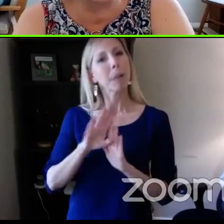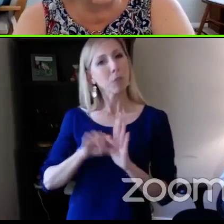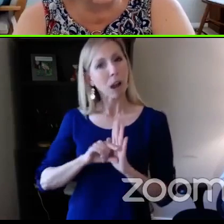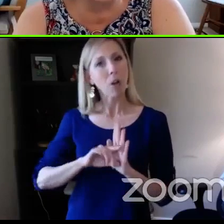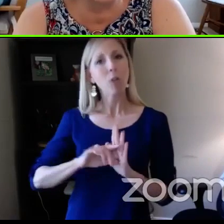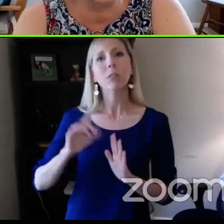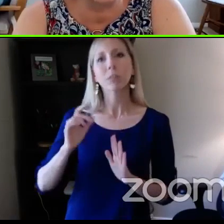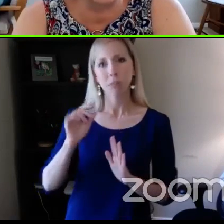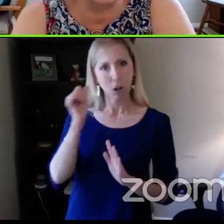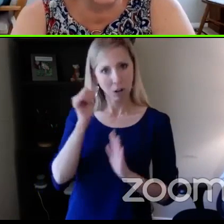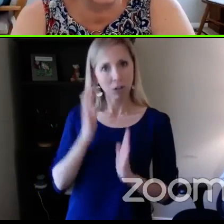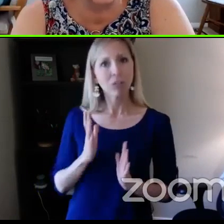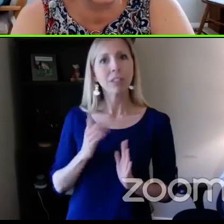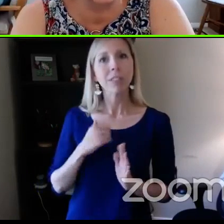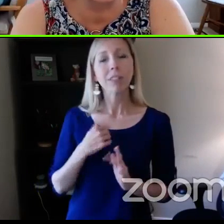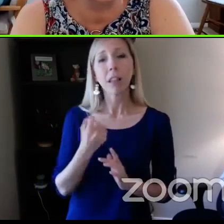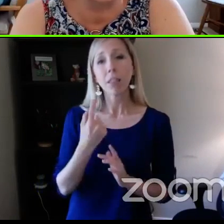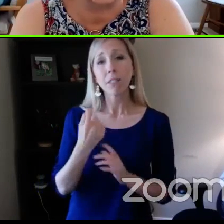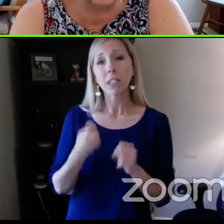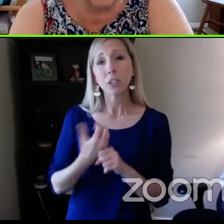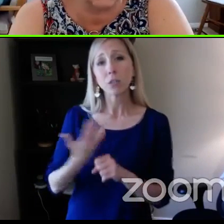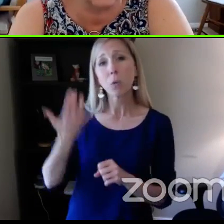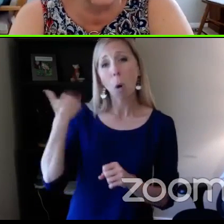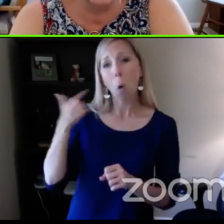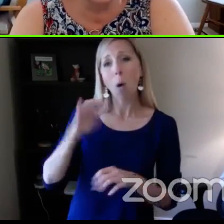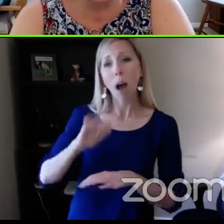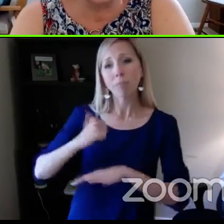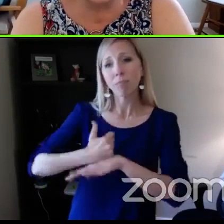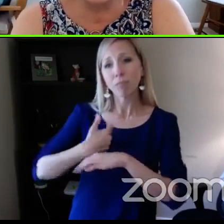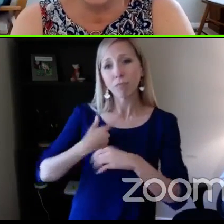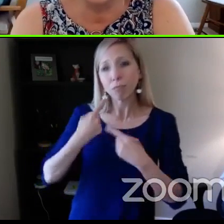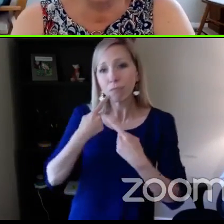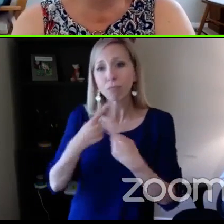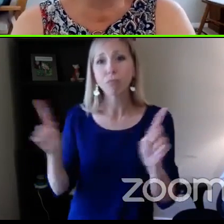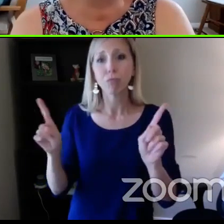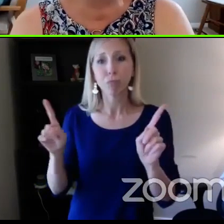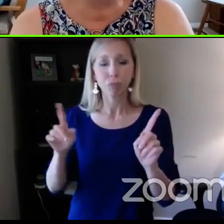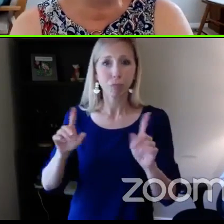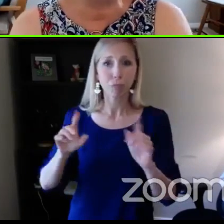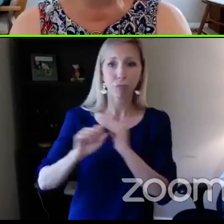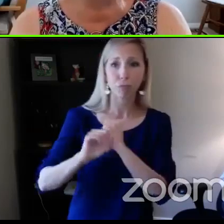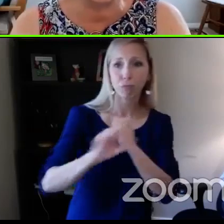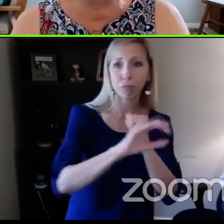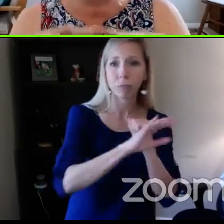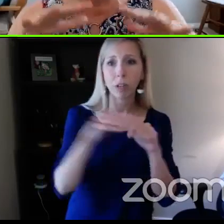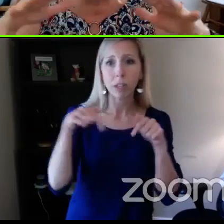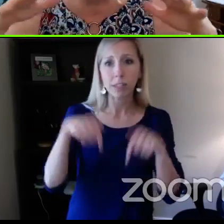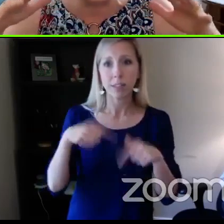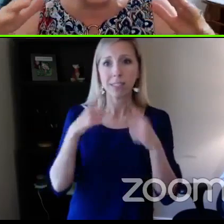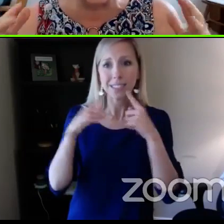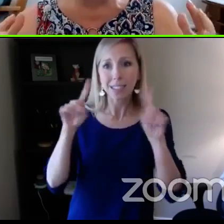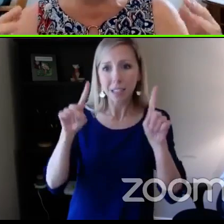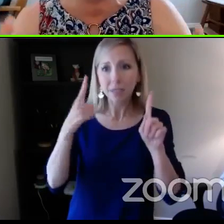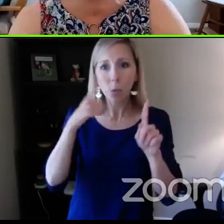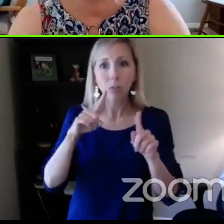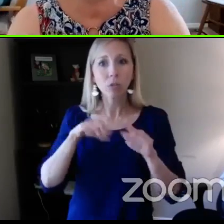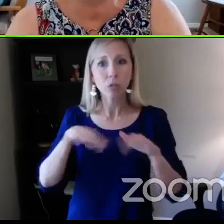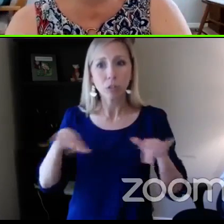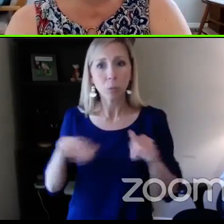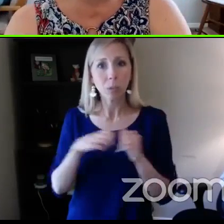ago, I launched Supporting Success for Children with Hearing Loss. And thinking that we really needed to have kind of an